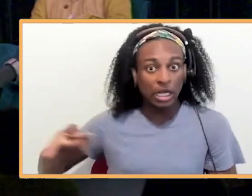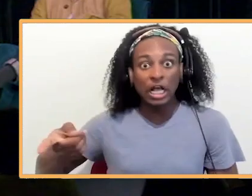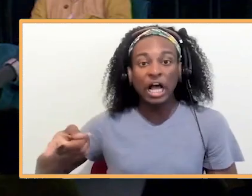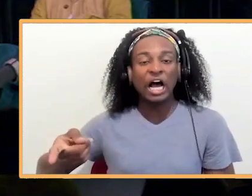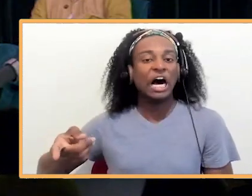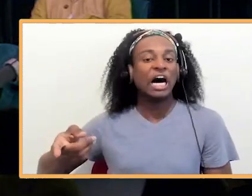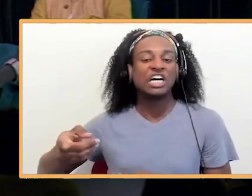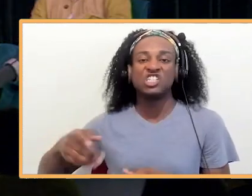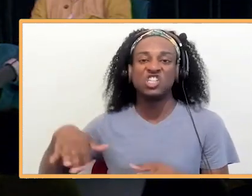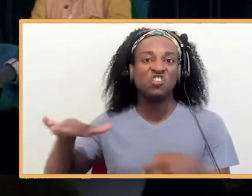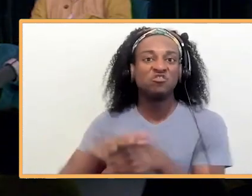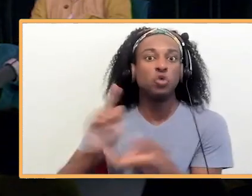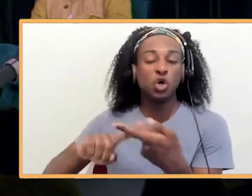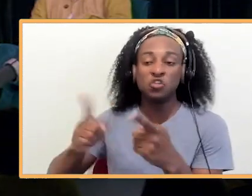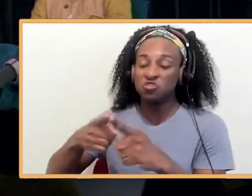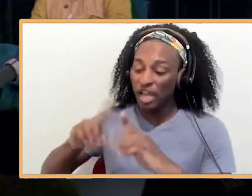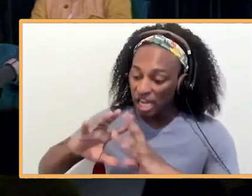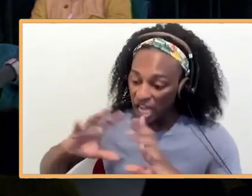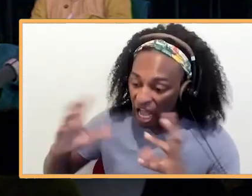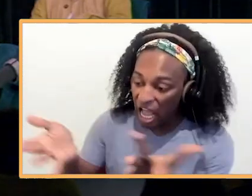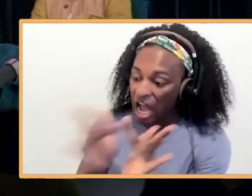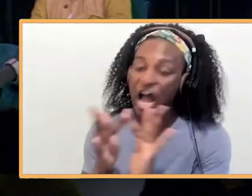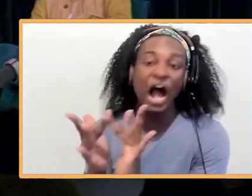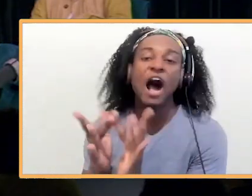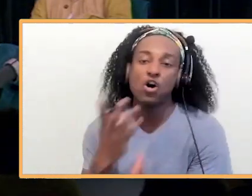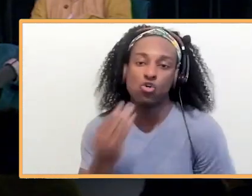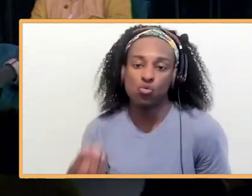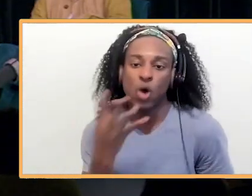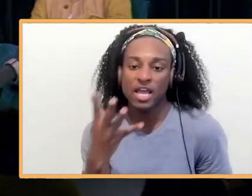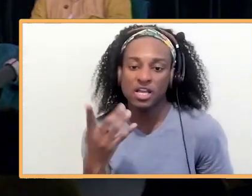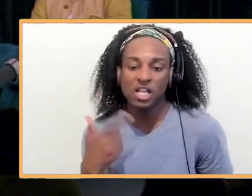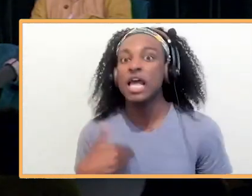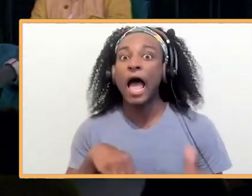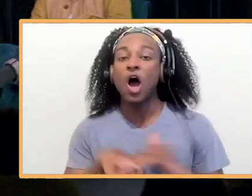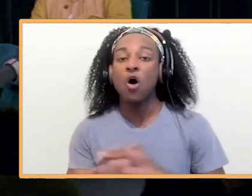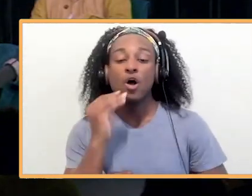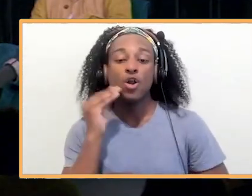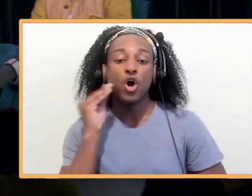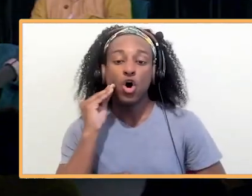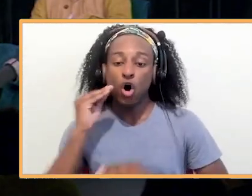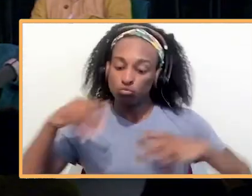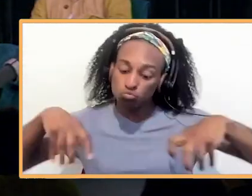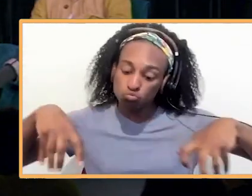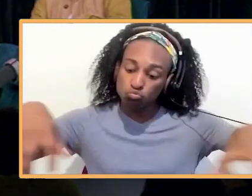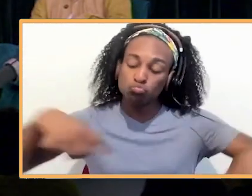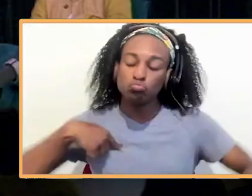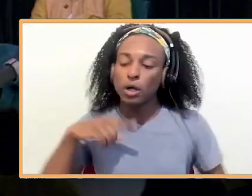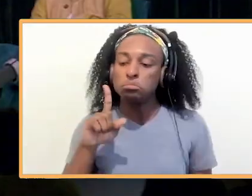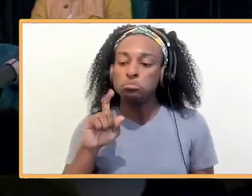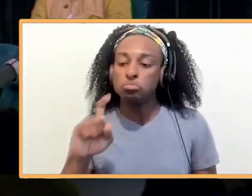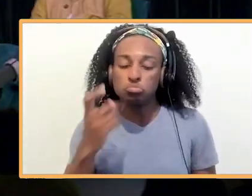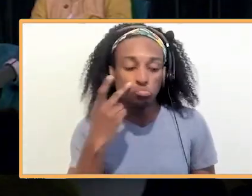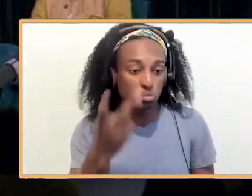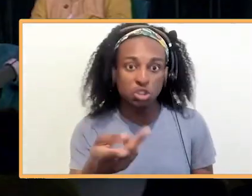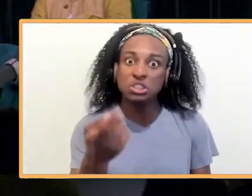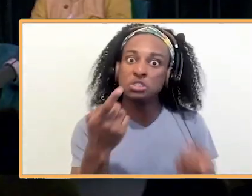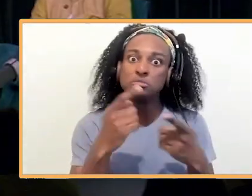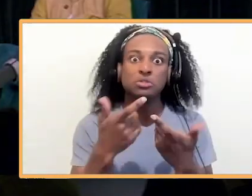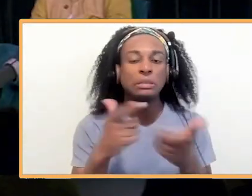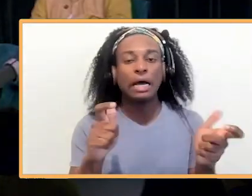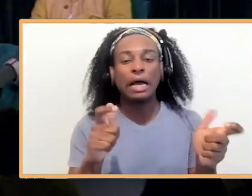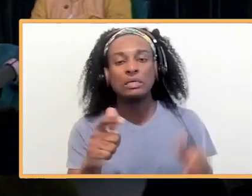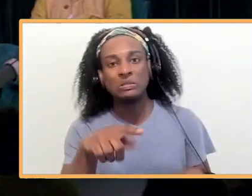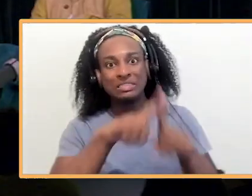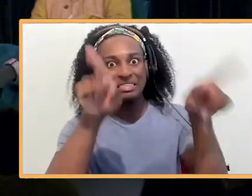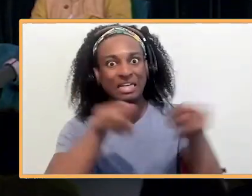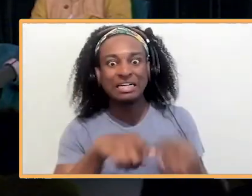is violence, blah, blah, blah. Nobody there had any Black friends. There were no Black people living in that neighborhood. And we know many,